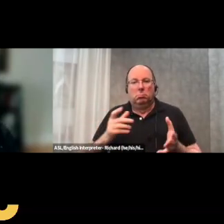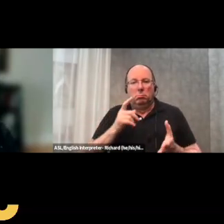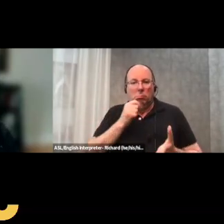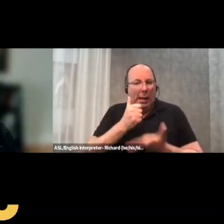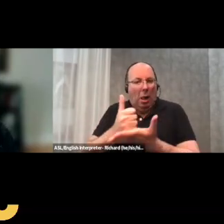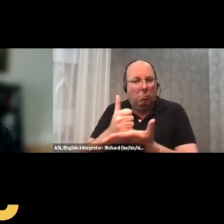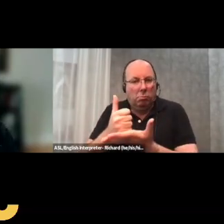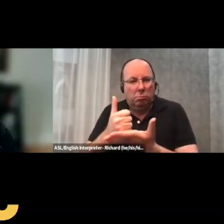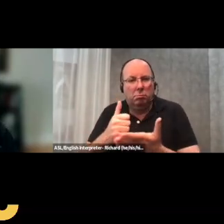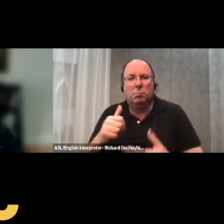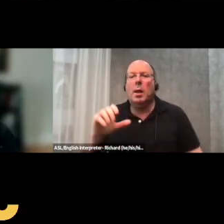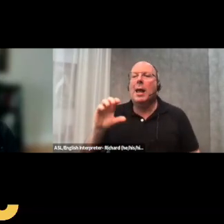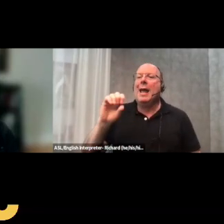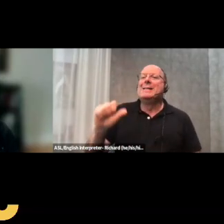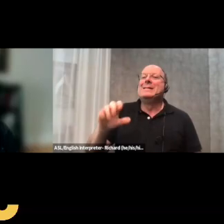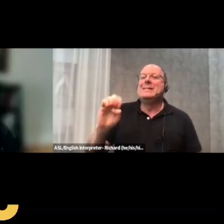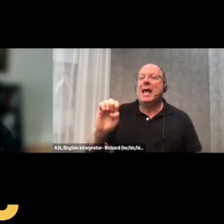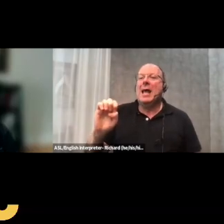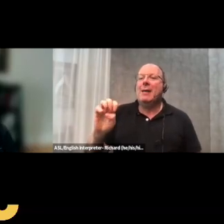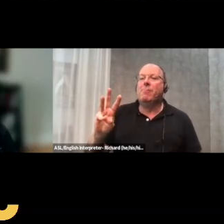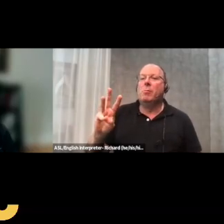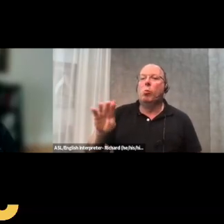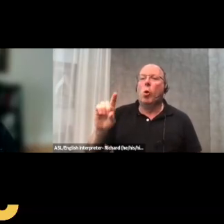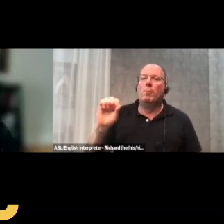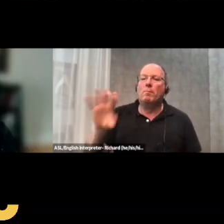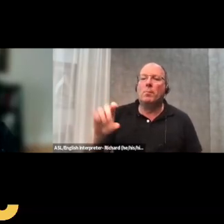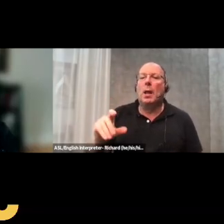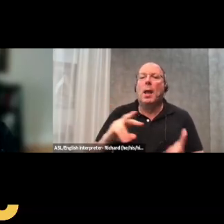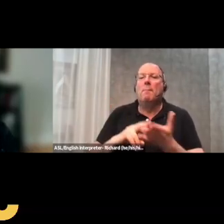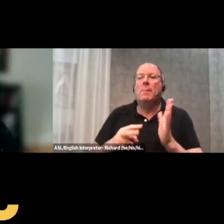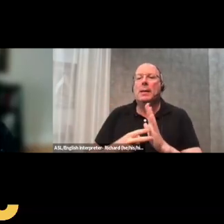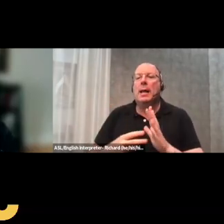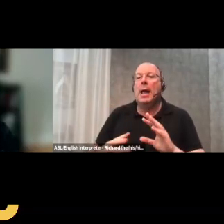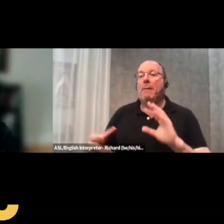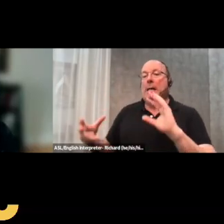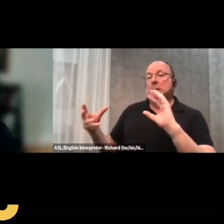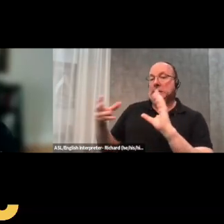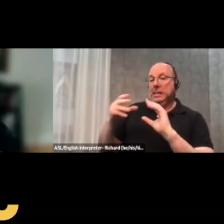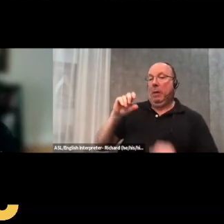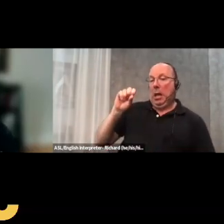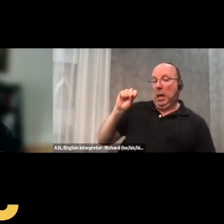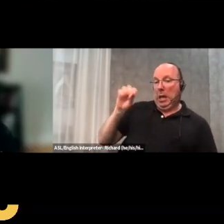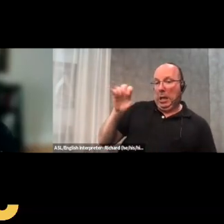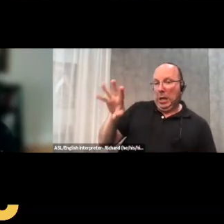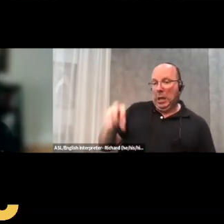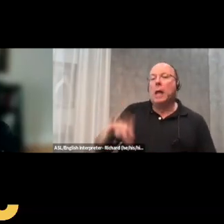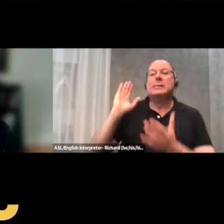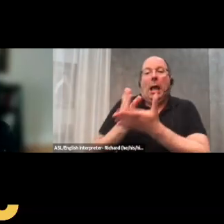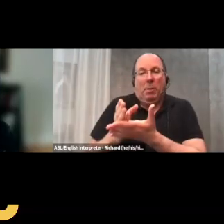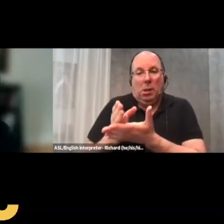mentioned. Safe words are words when we say them, it signals that we need to stop everything.